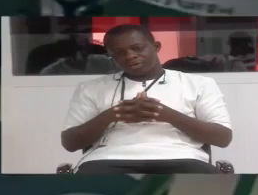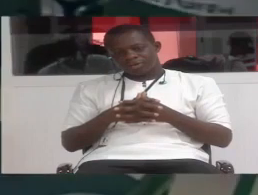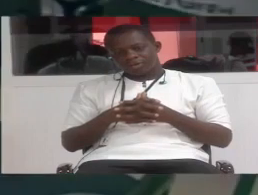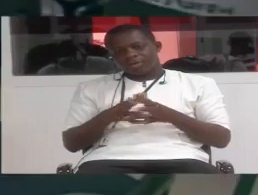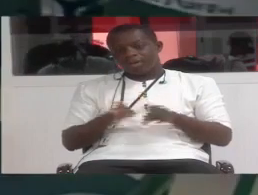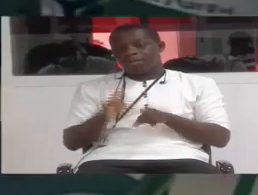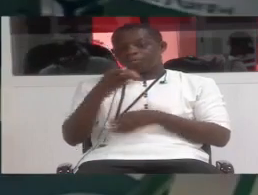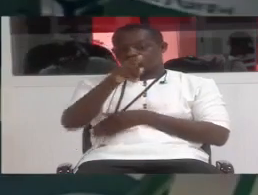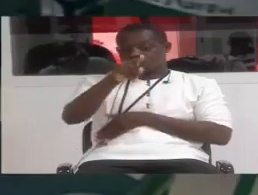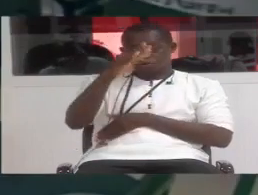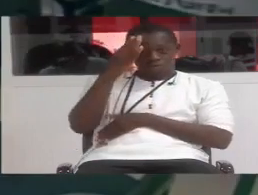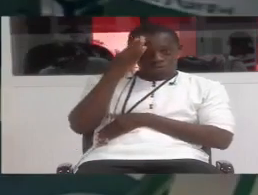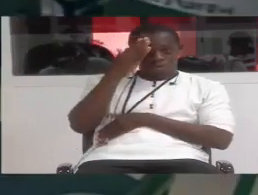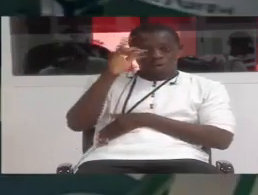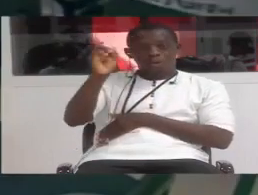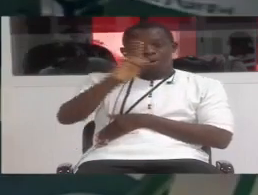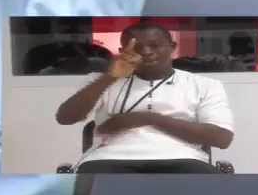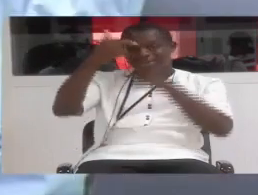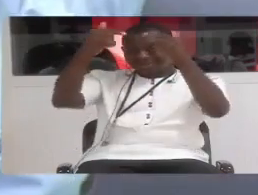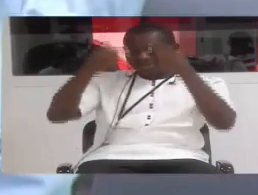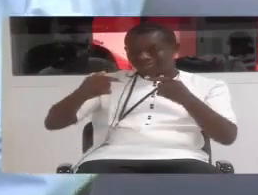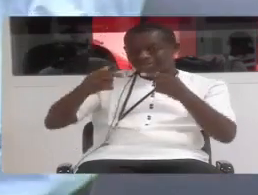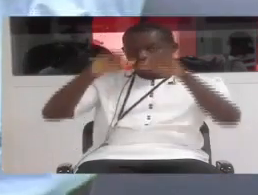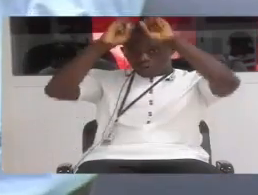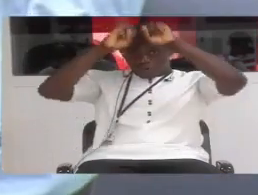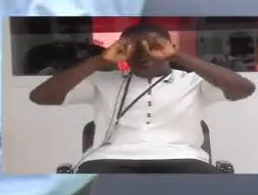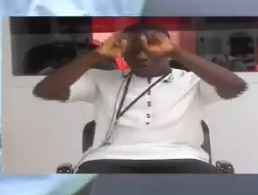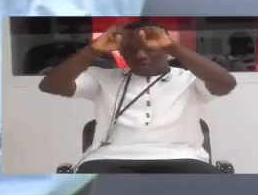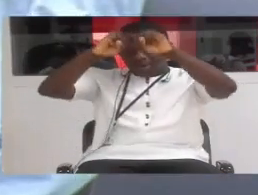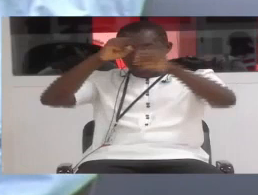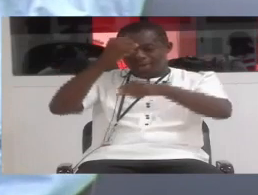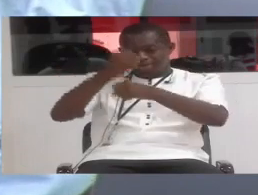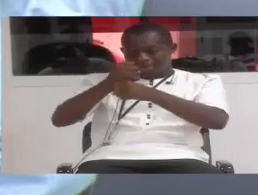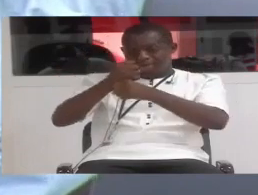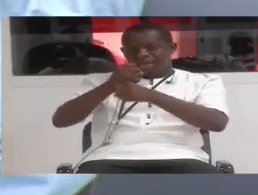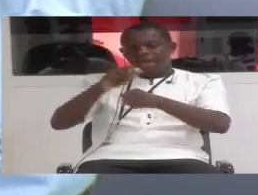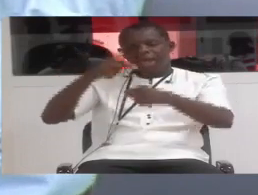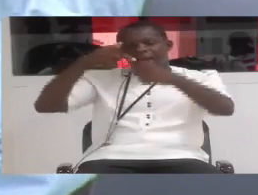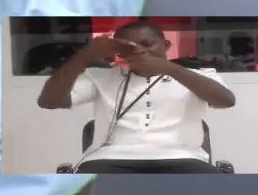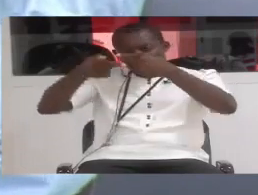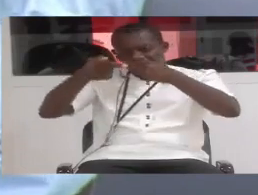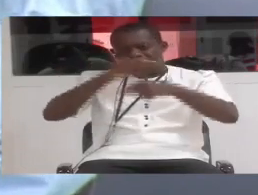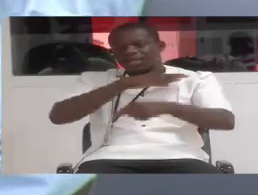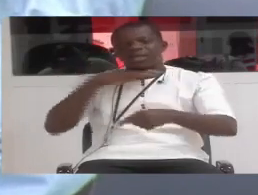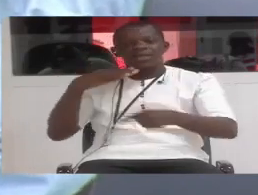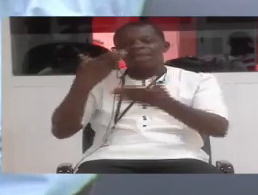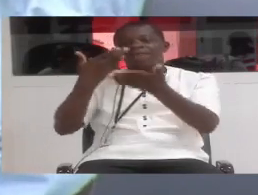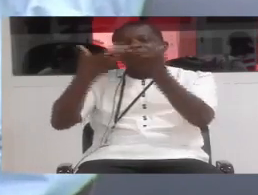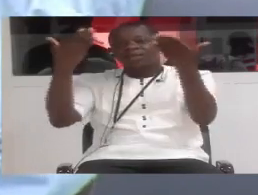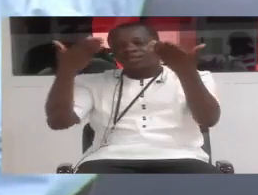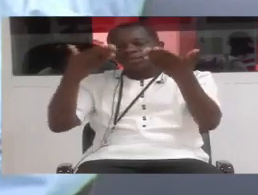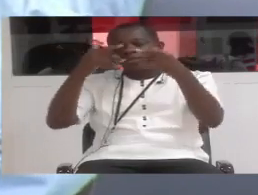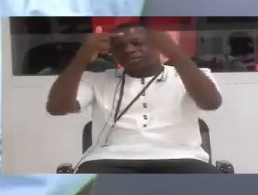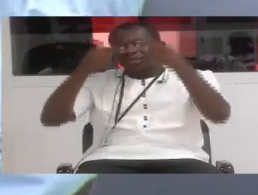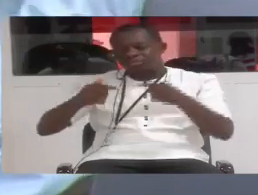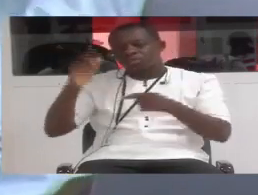Do you know what statement the government made? Ndax yeg nga soon after the executions biñu reeyé gaay be pare